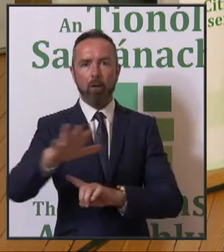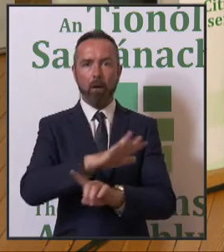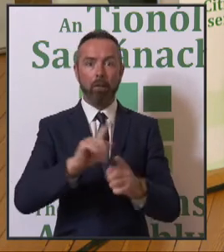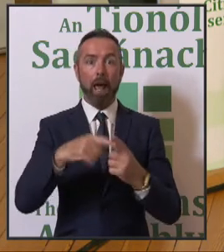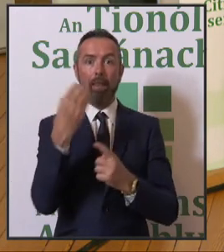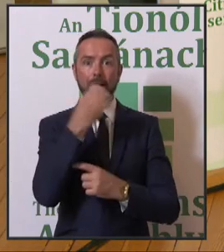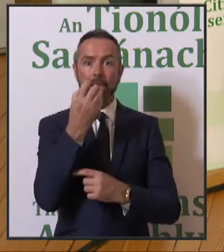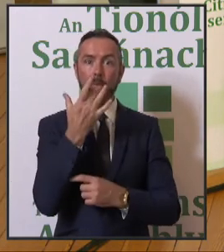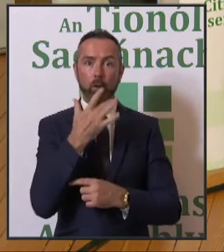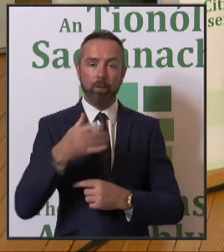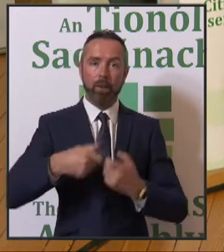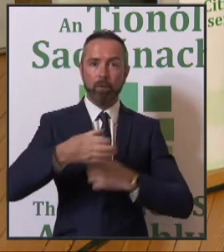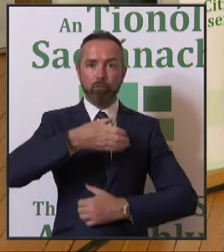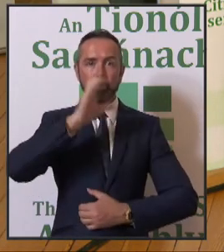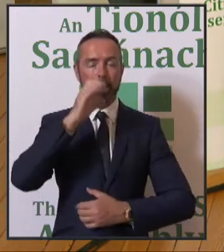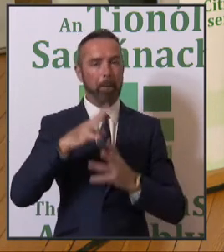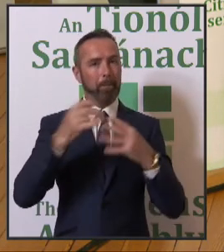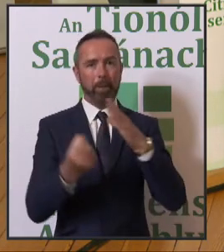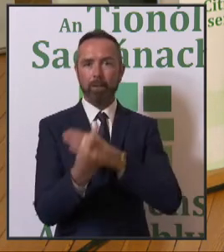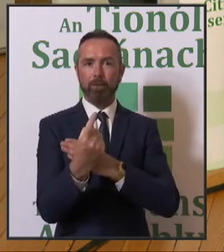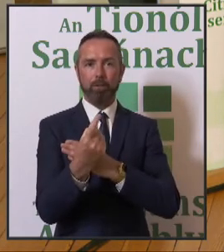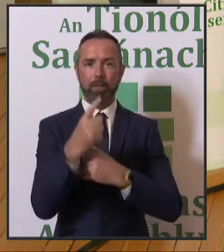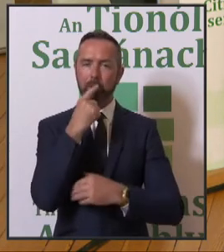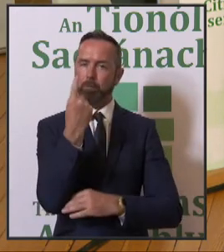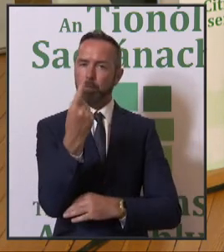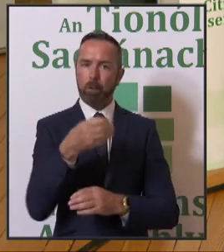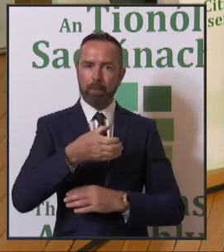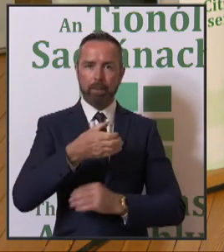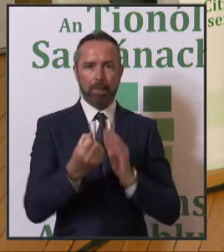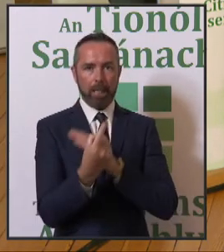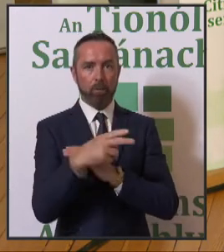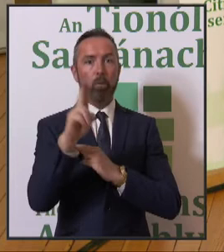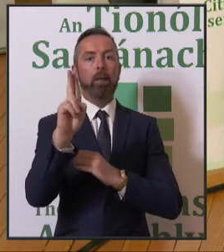it's an enormous issue, but it's one that we can